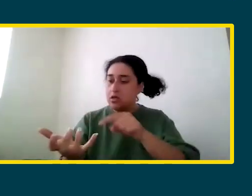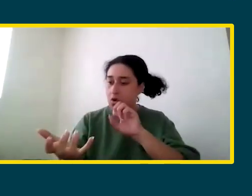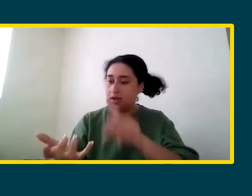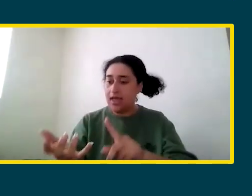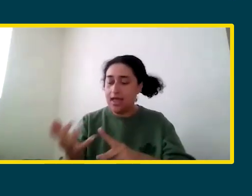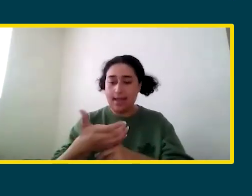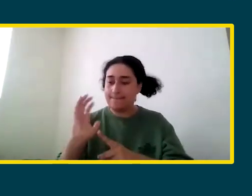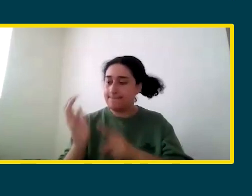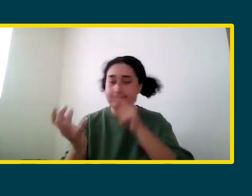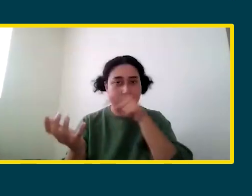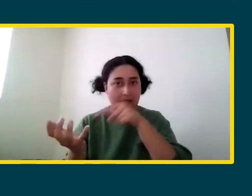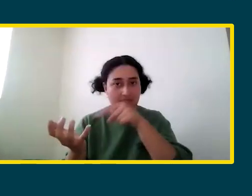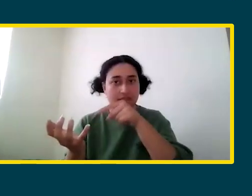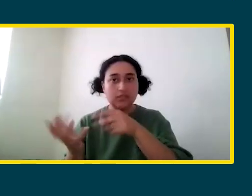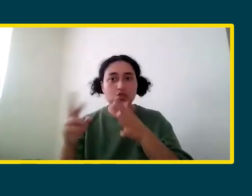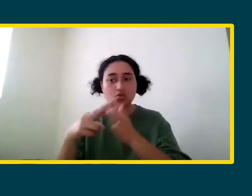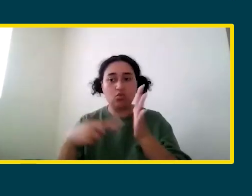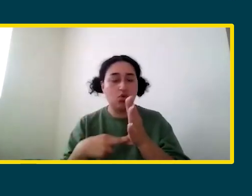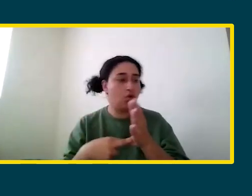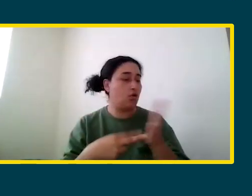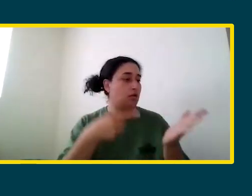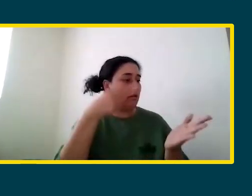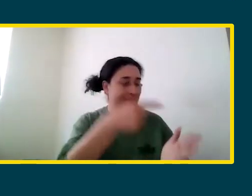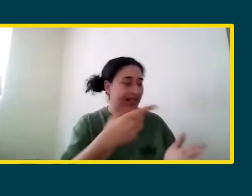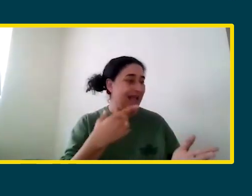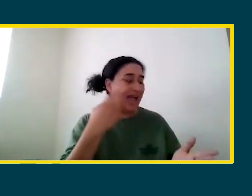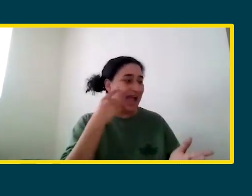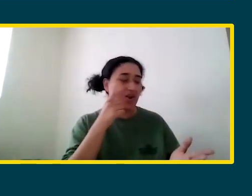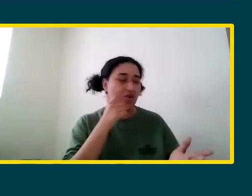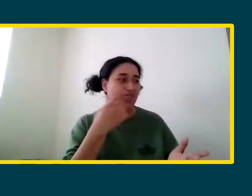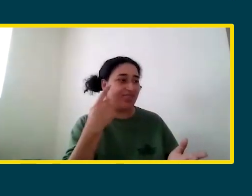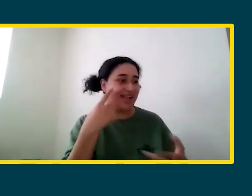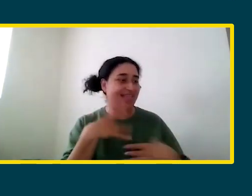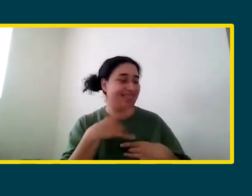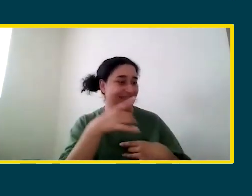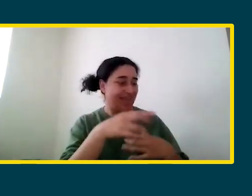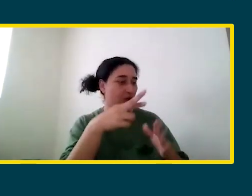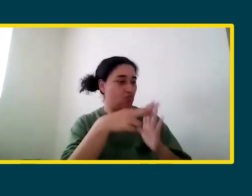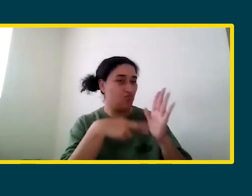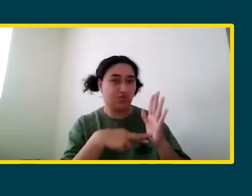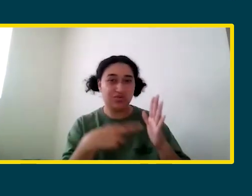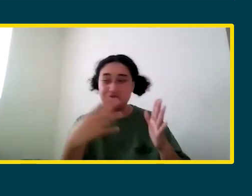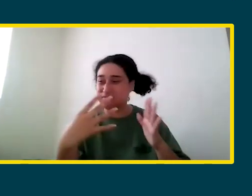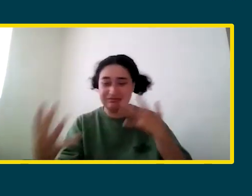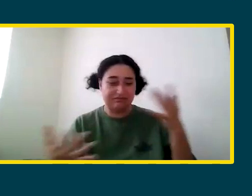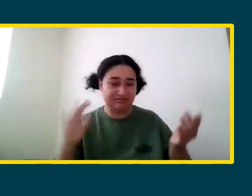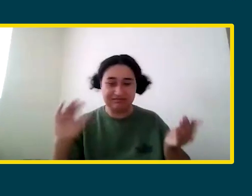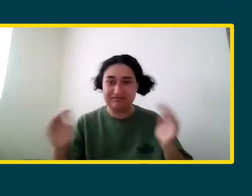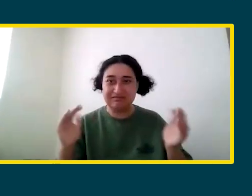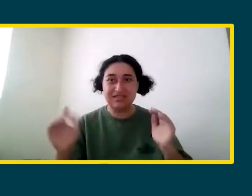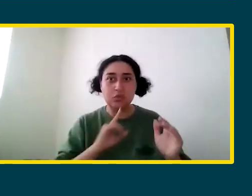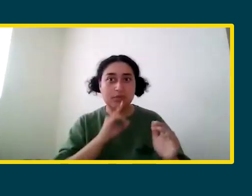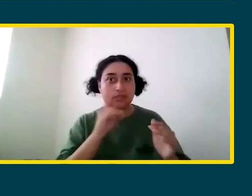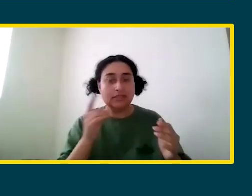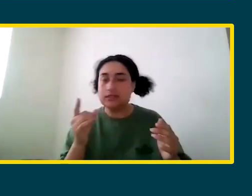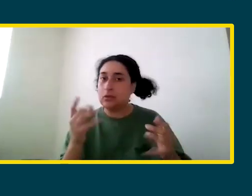say safe here. This is a rule that I learned and I don't think I like this. And it's just, I don't know, I feel like it's an intense experience